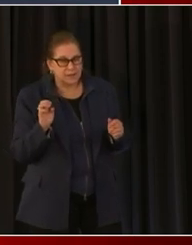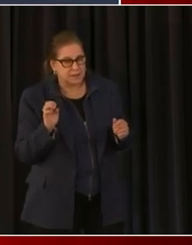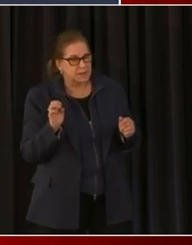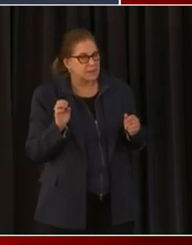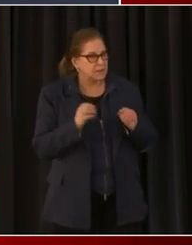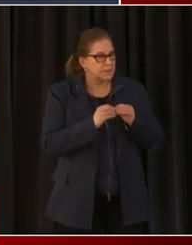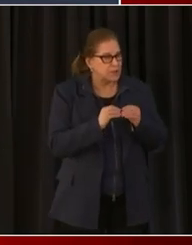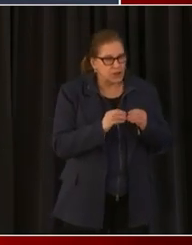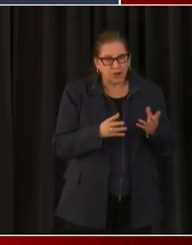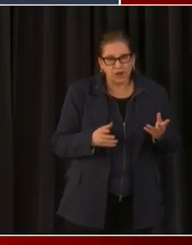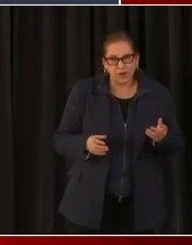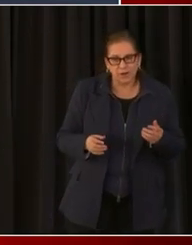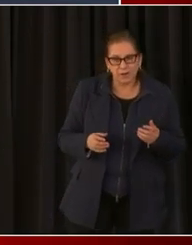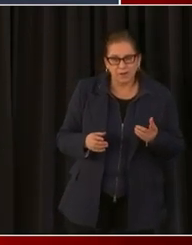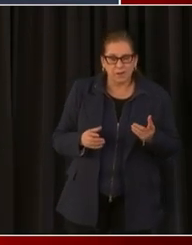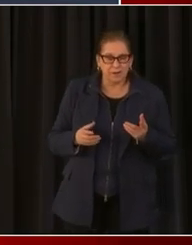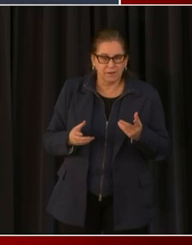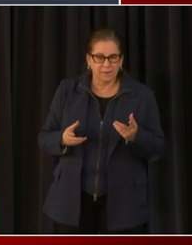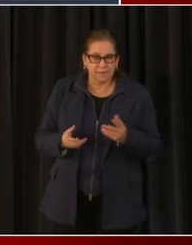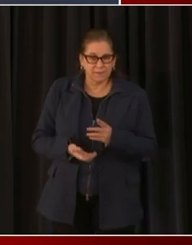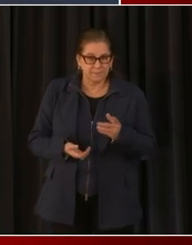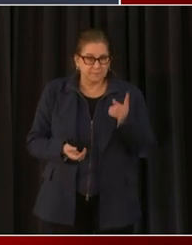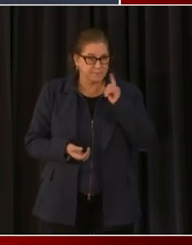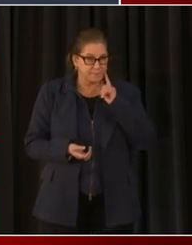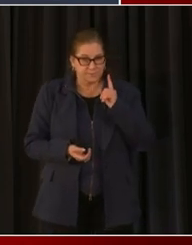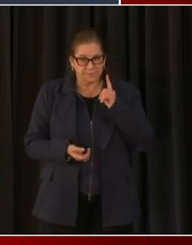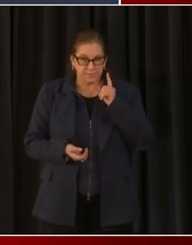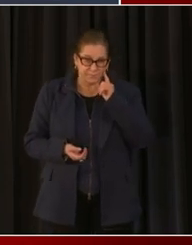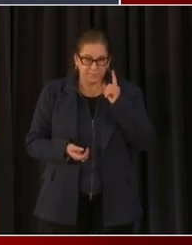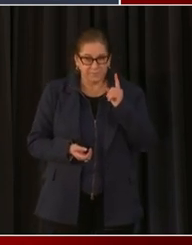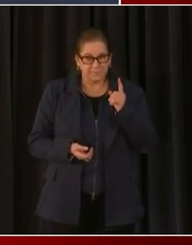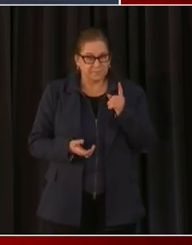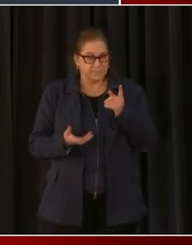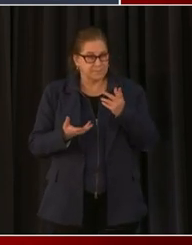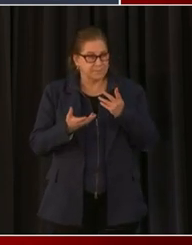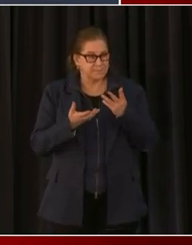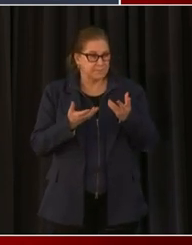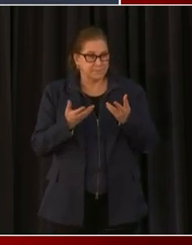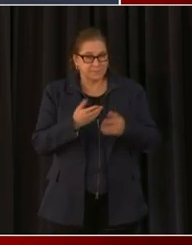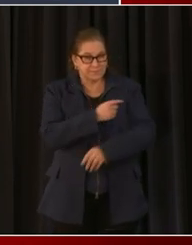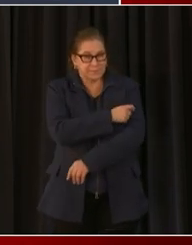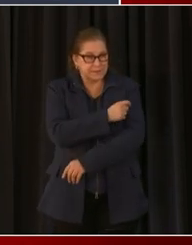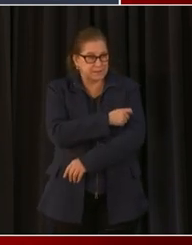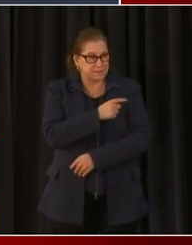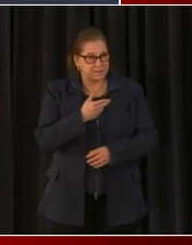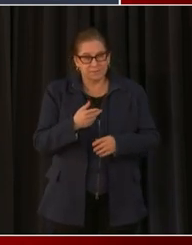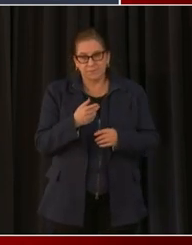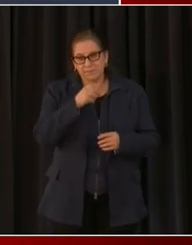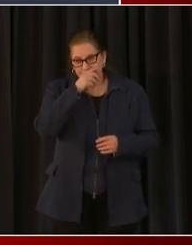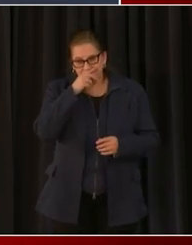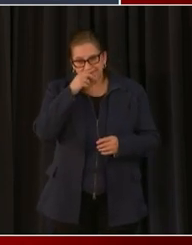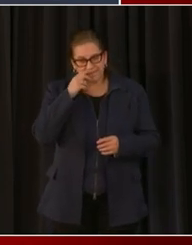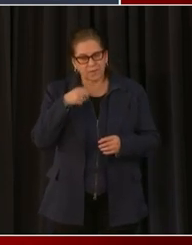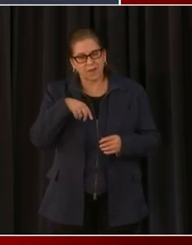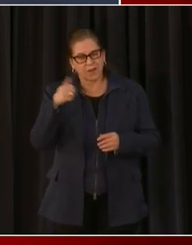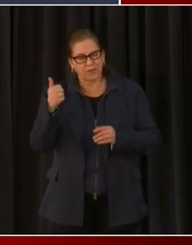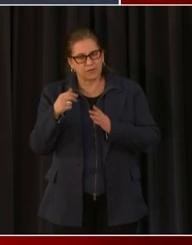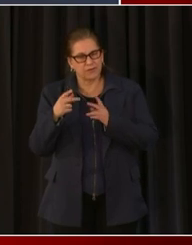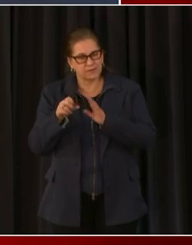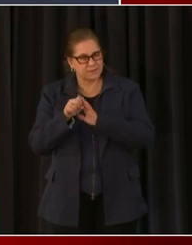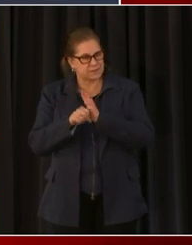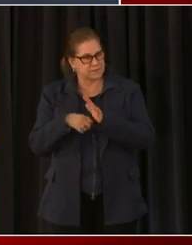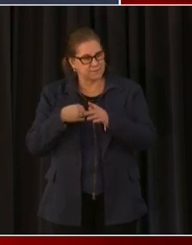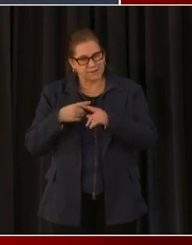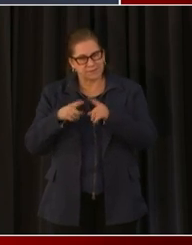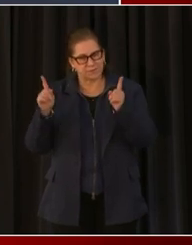and have been fixating on their supplies used, which has us like below other states. And then some residents are